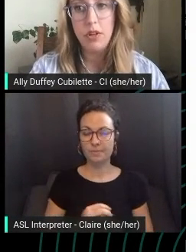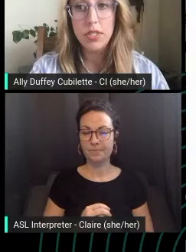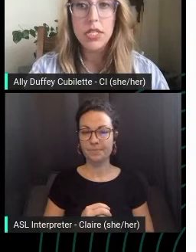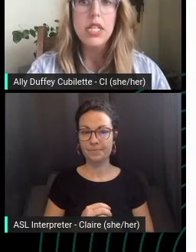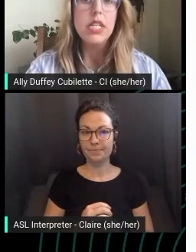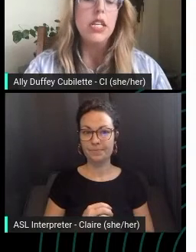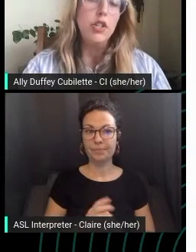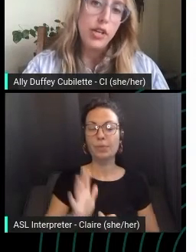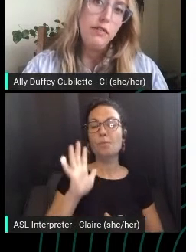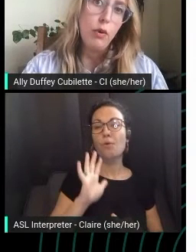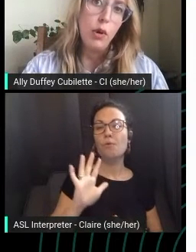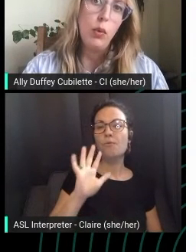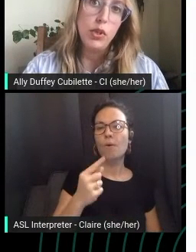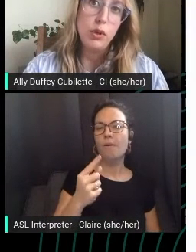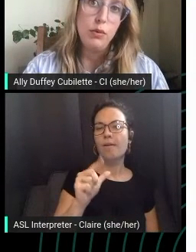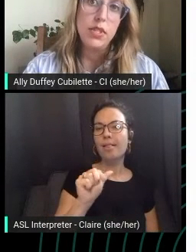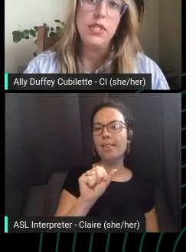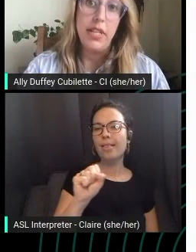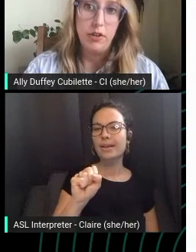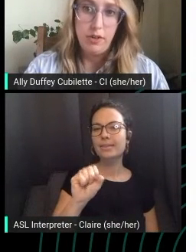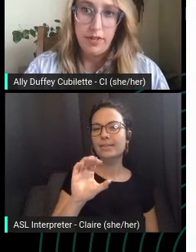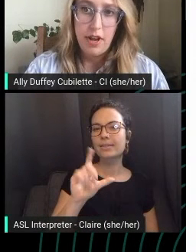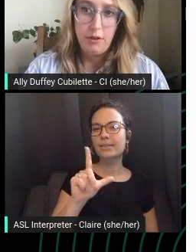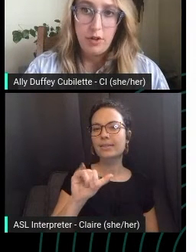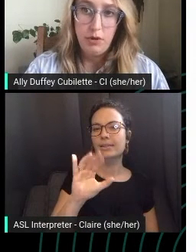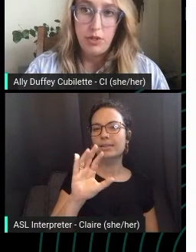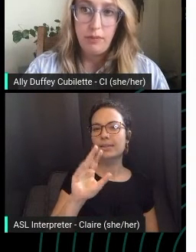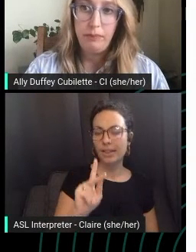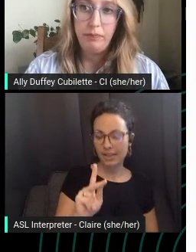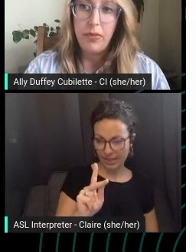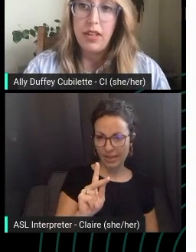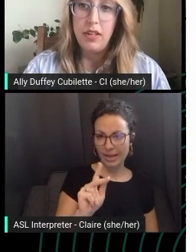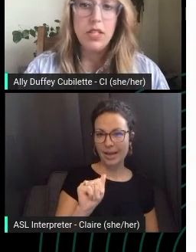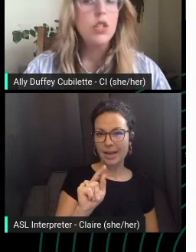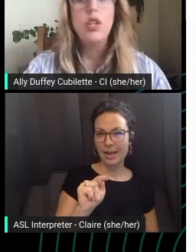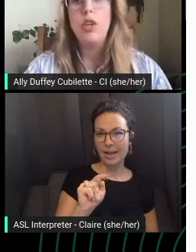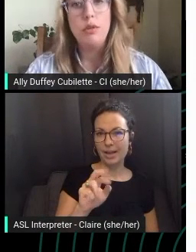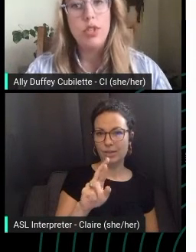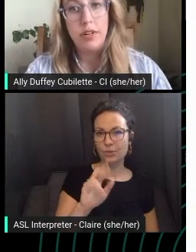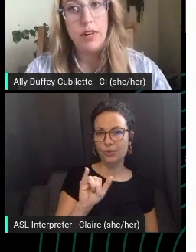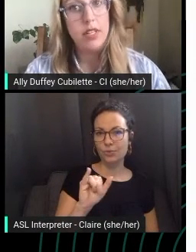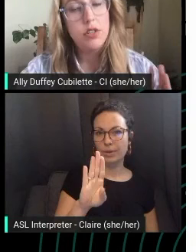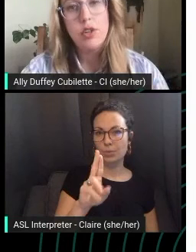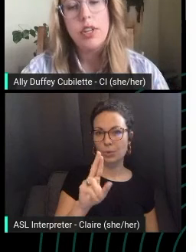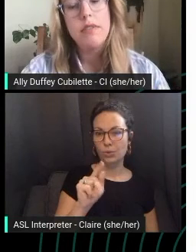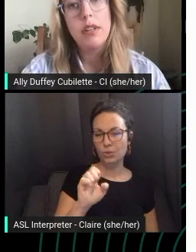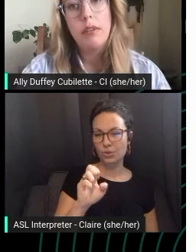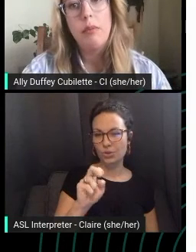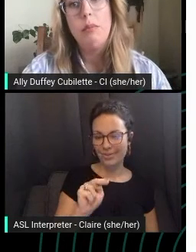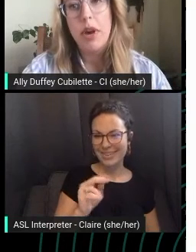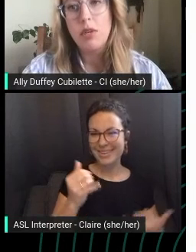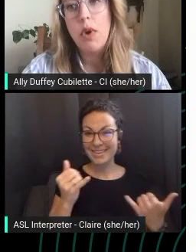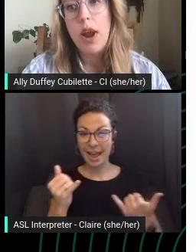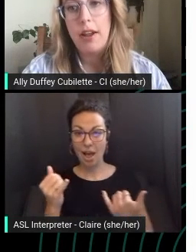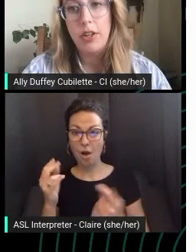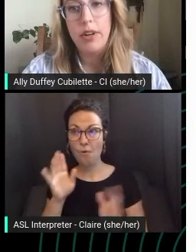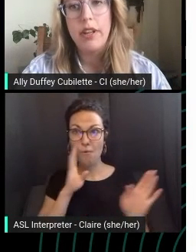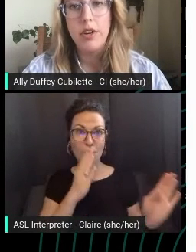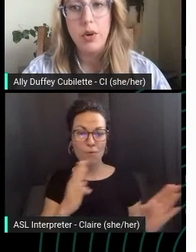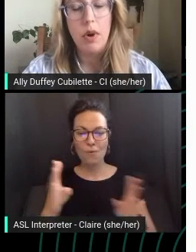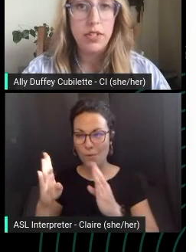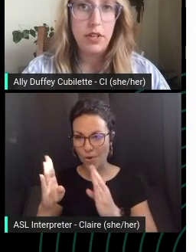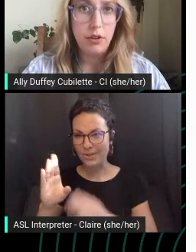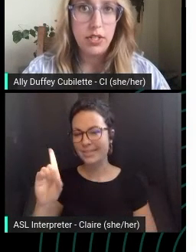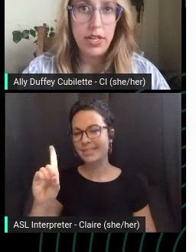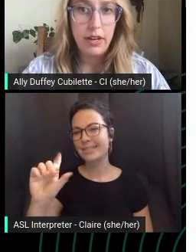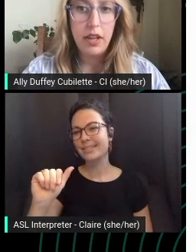by default, GA4 will use data-driven attribution. This is a huge difference and should give us a much more accurate